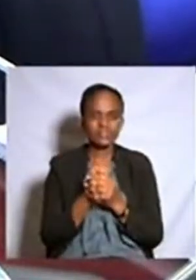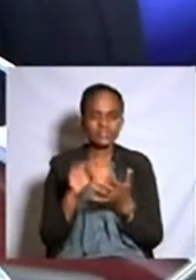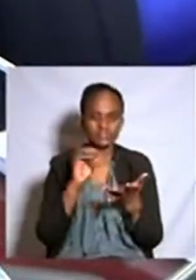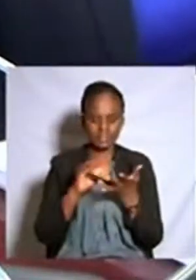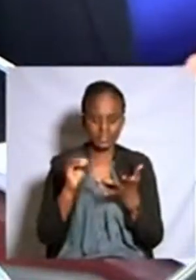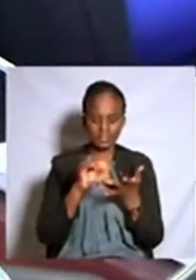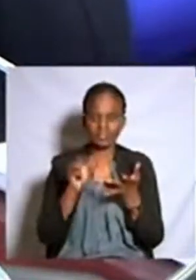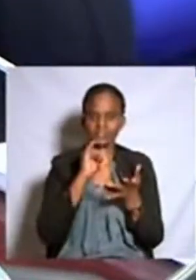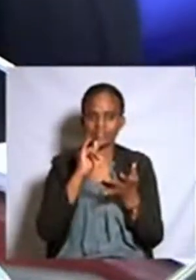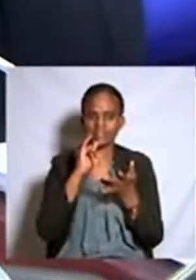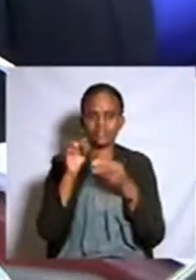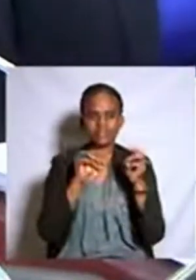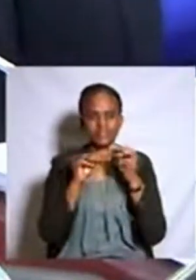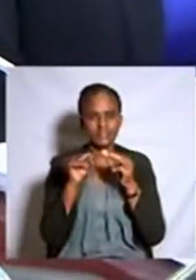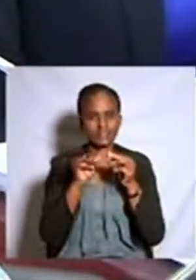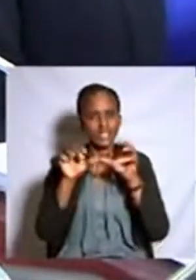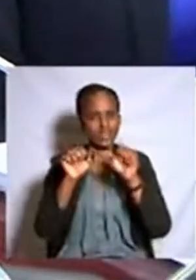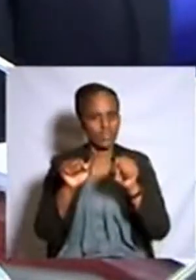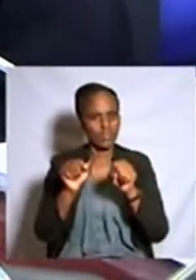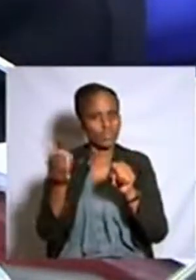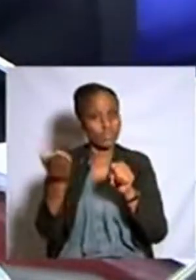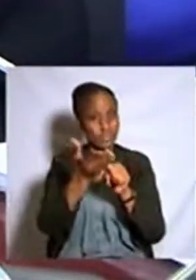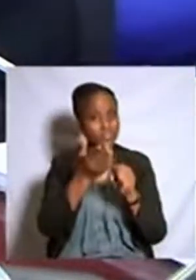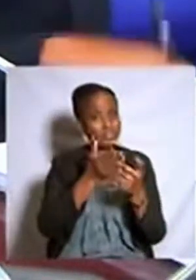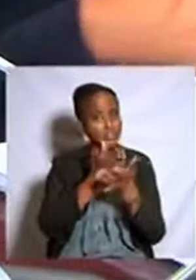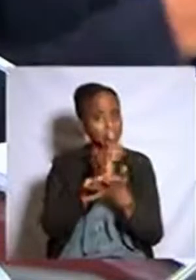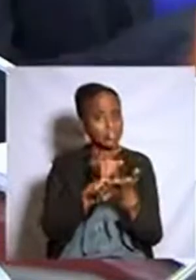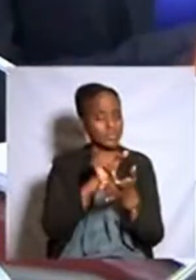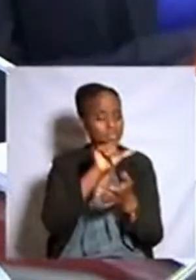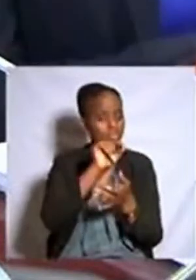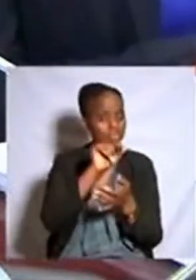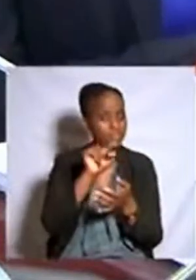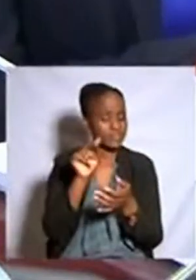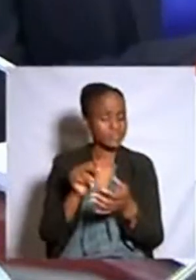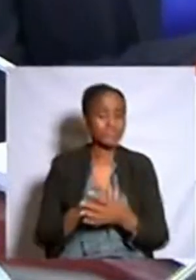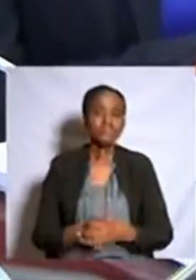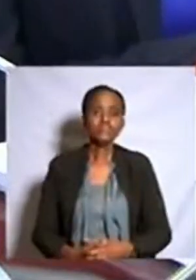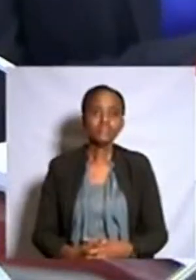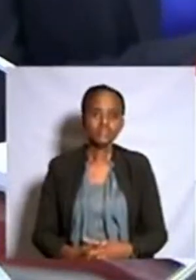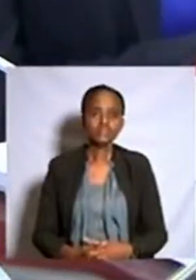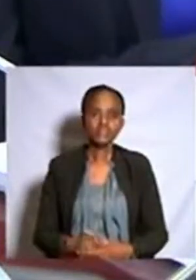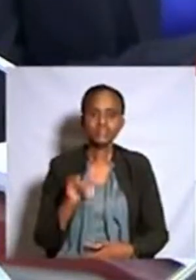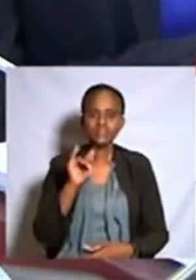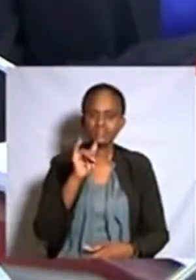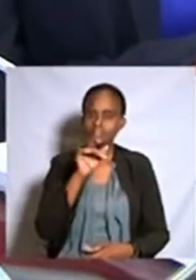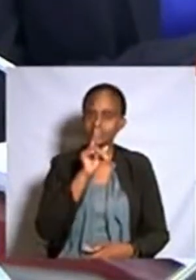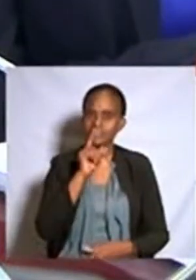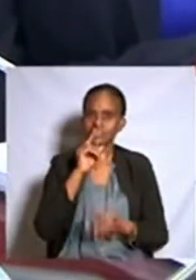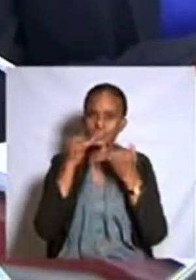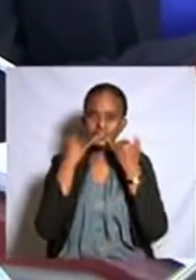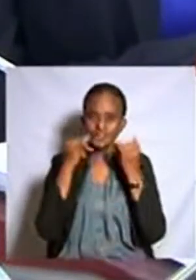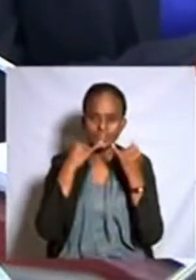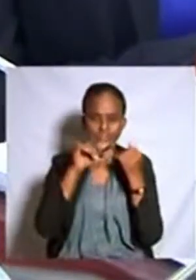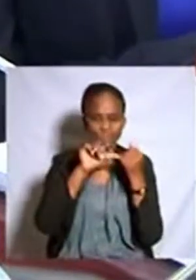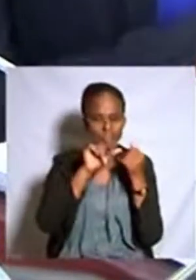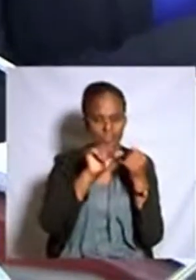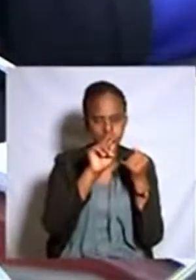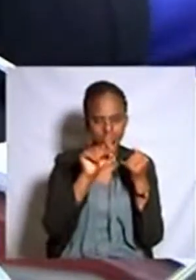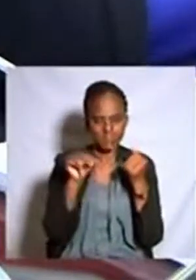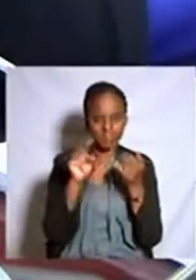October. Management just confirmed that this is correct, it's 2022. Chair, I'm informed that is 2022